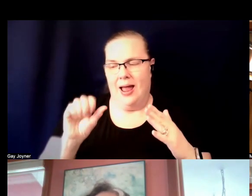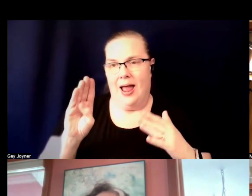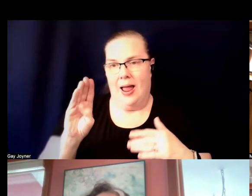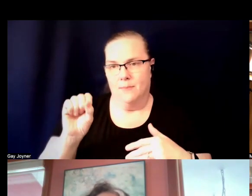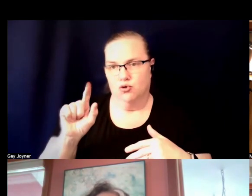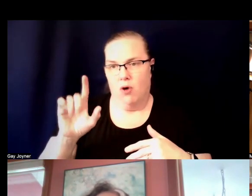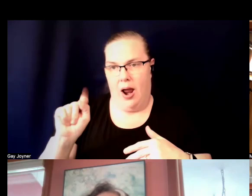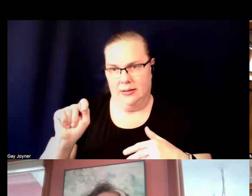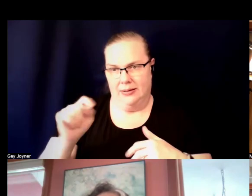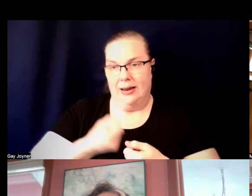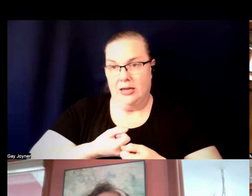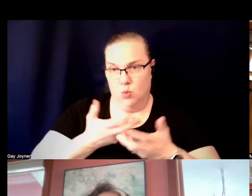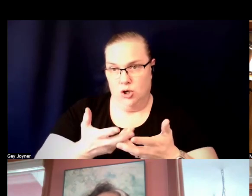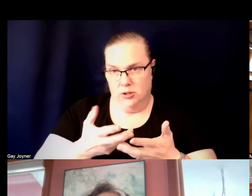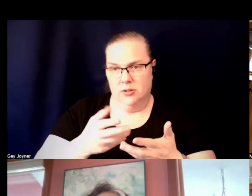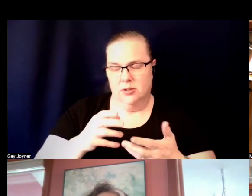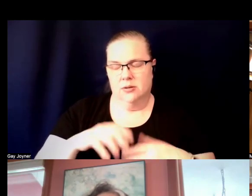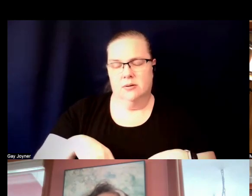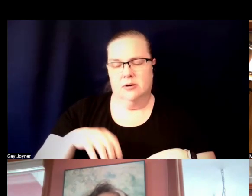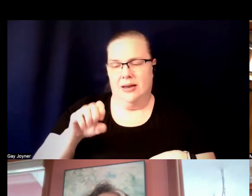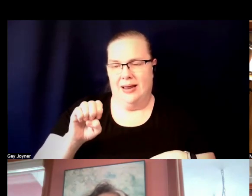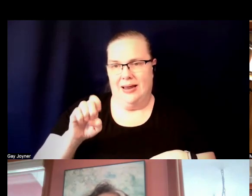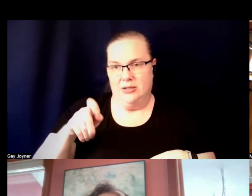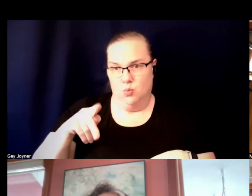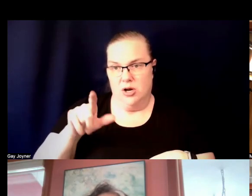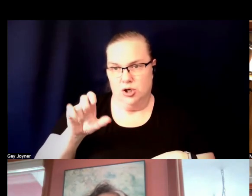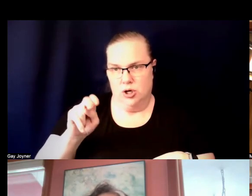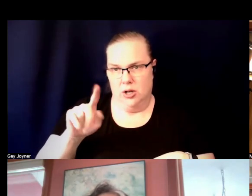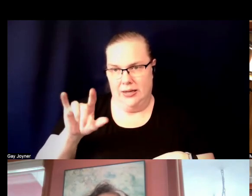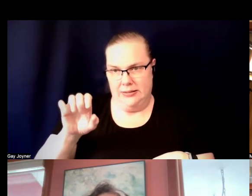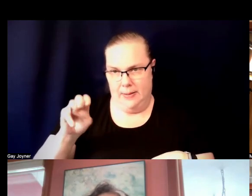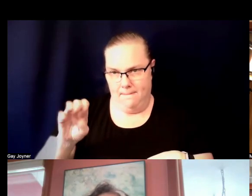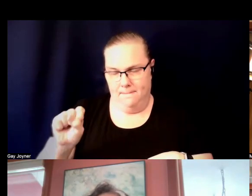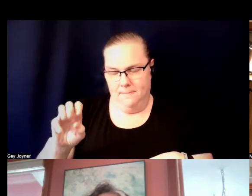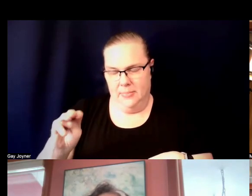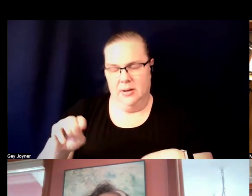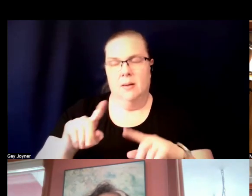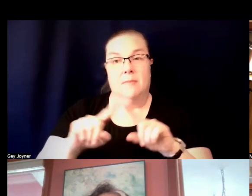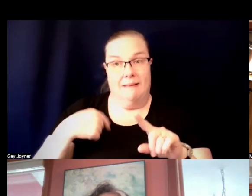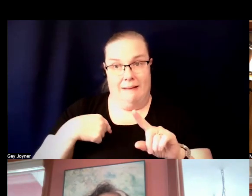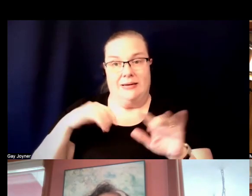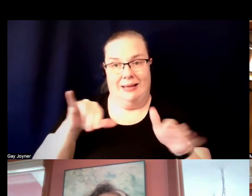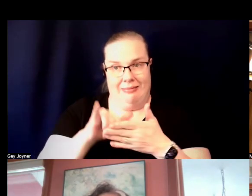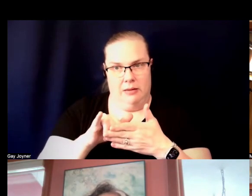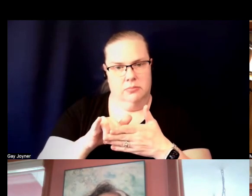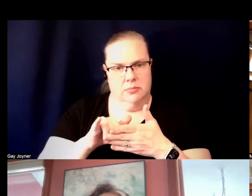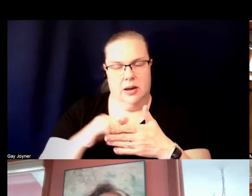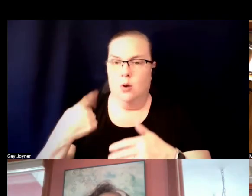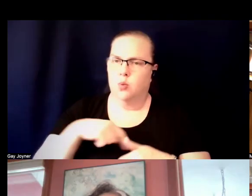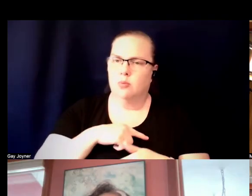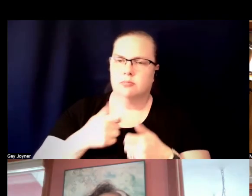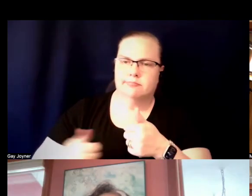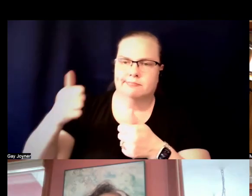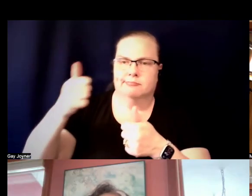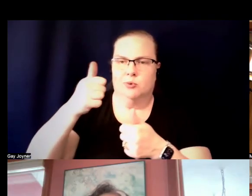So I did a lot of abstract expressionism as well. And at that time, we were head residents at